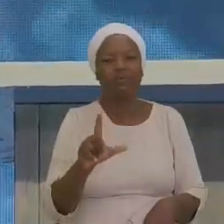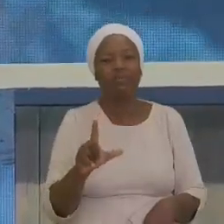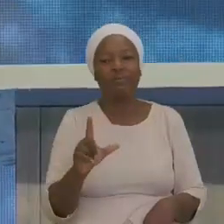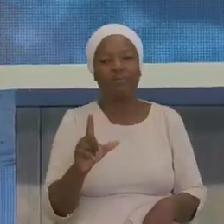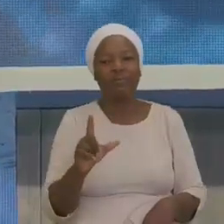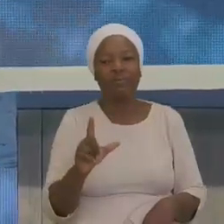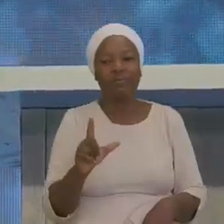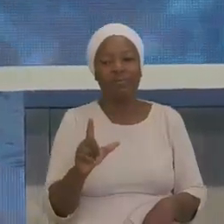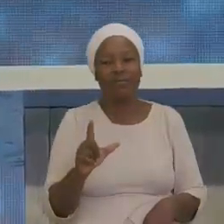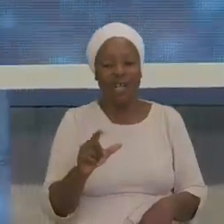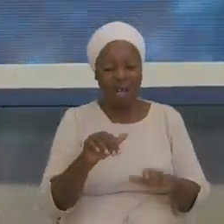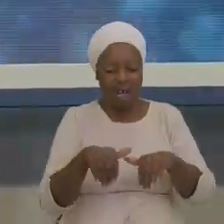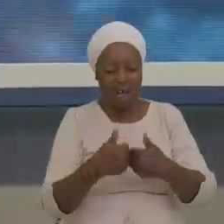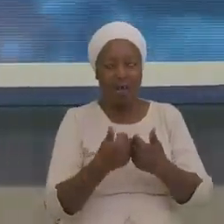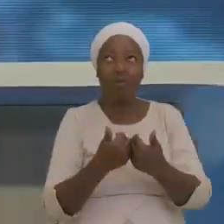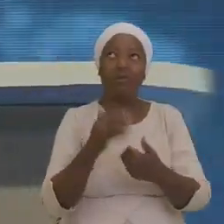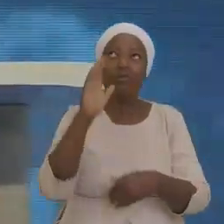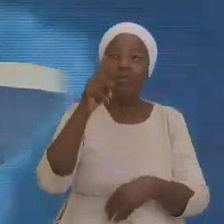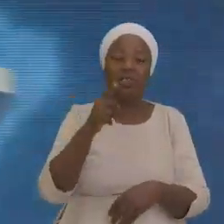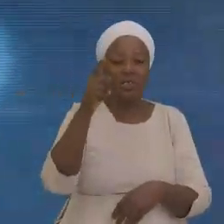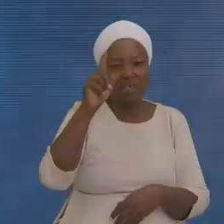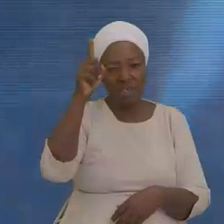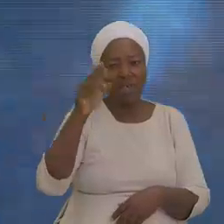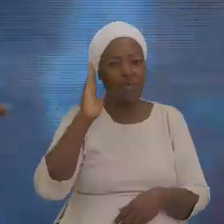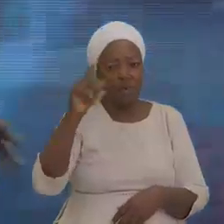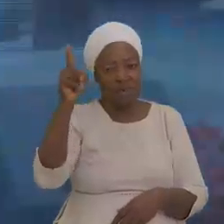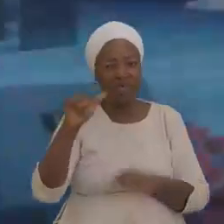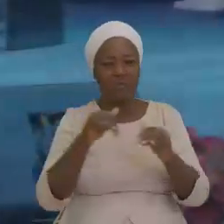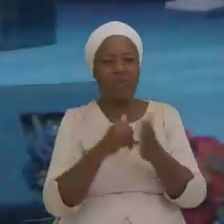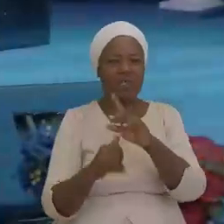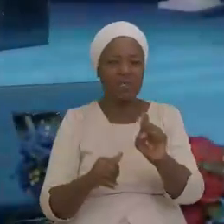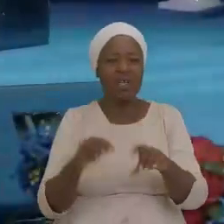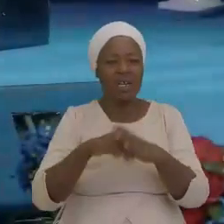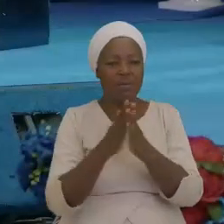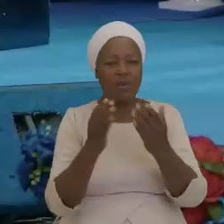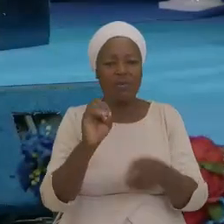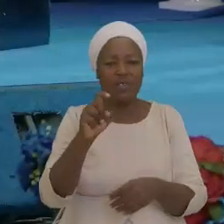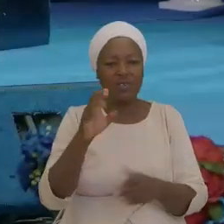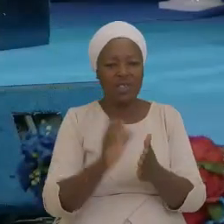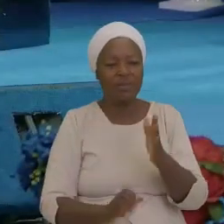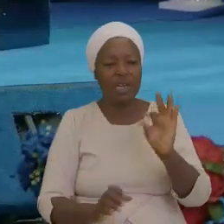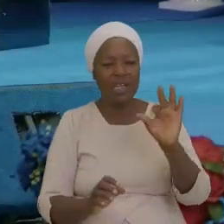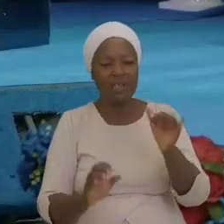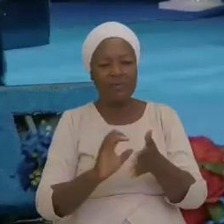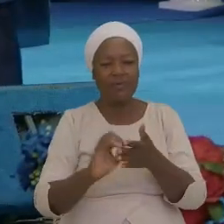How did he do it? Exodus chapter 19, I'm reading from verse 4.